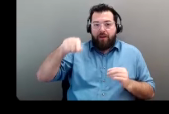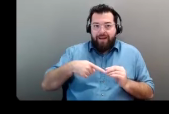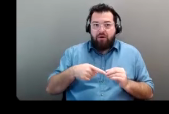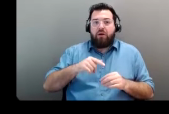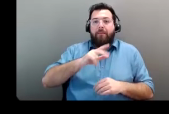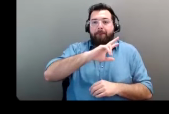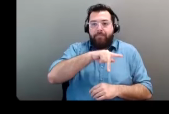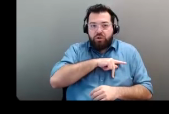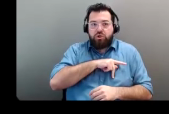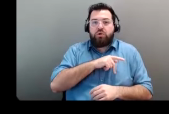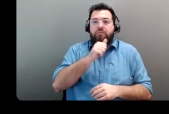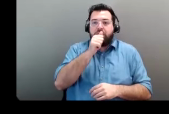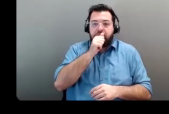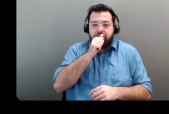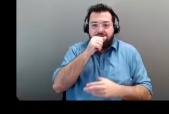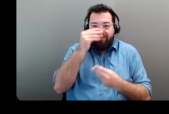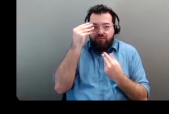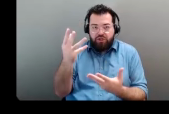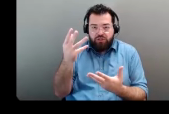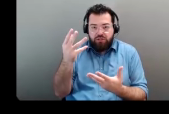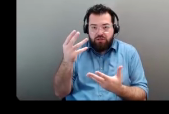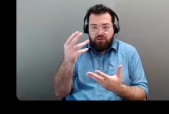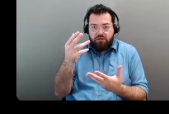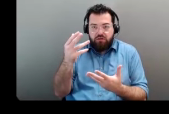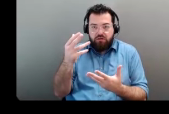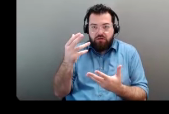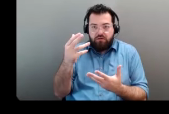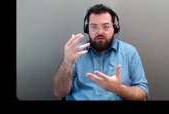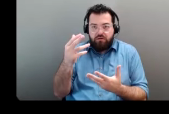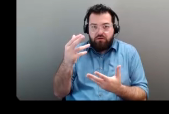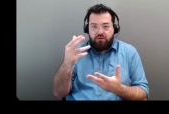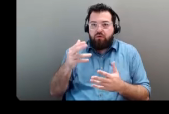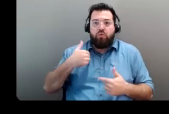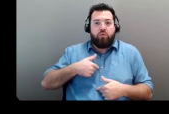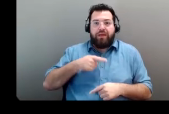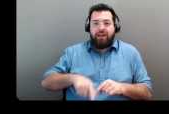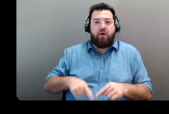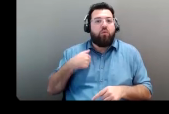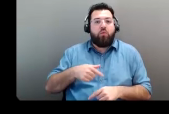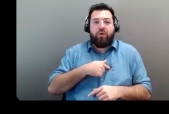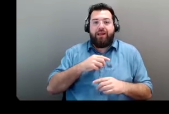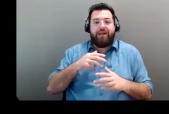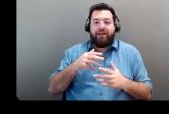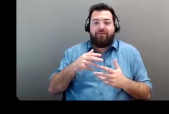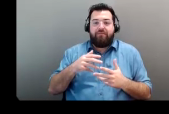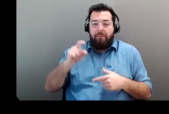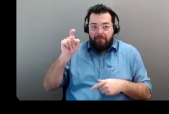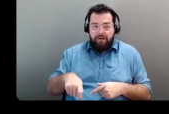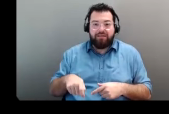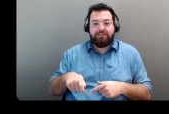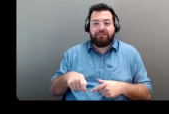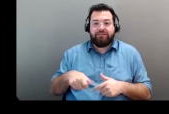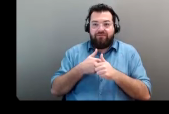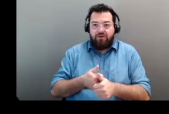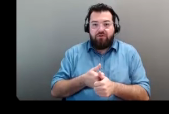PPI. Okay, if you don't know what it is, PPI is just your private personal identification, and we are bound by that, as we should